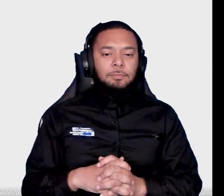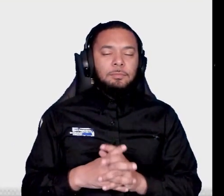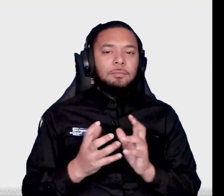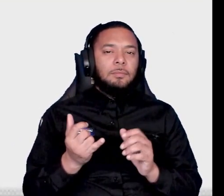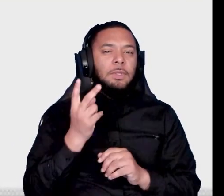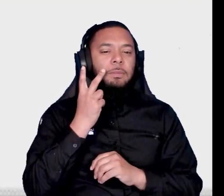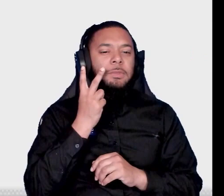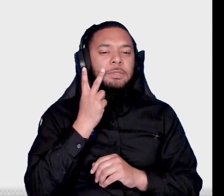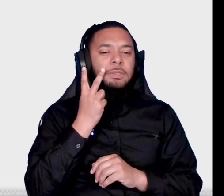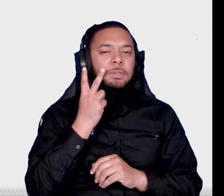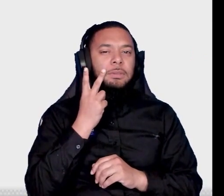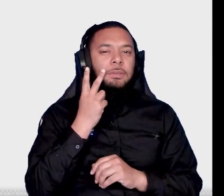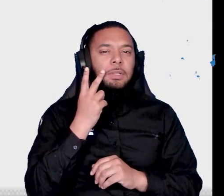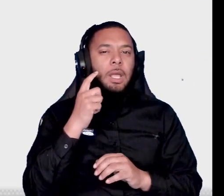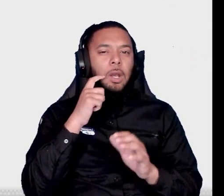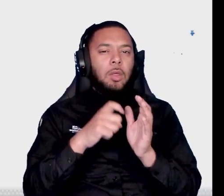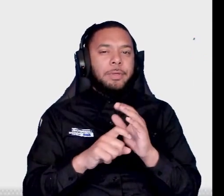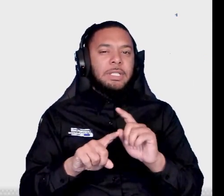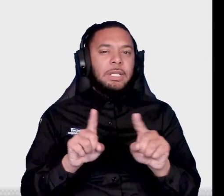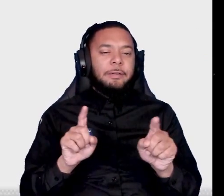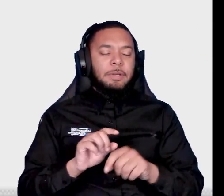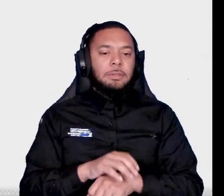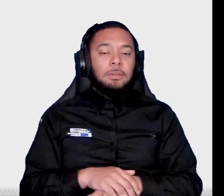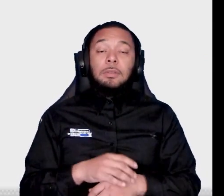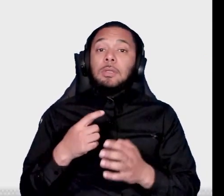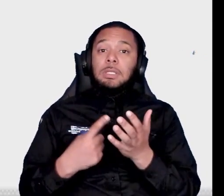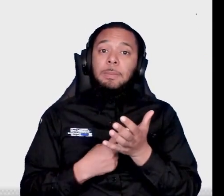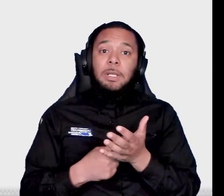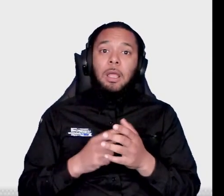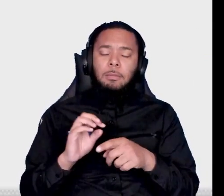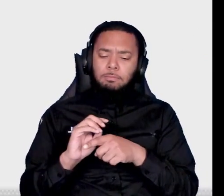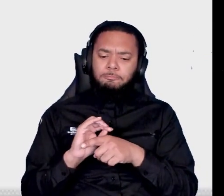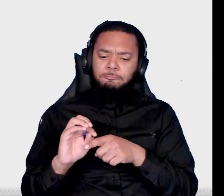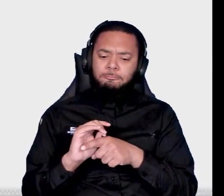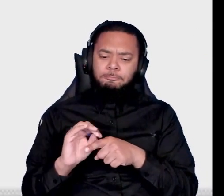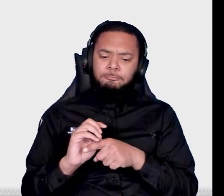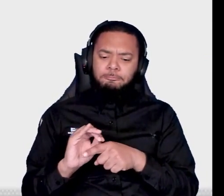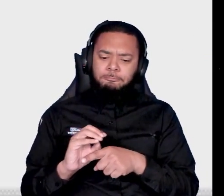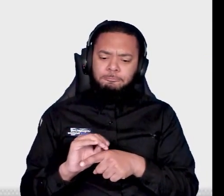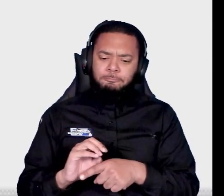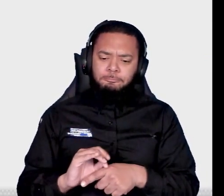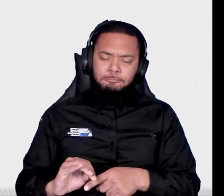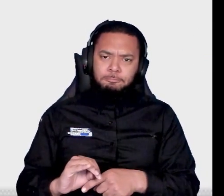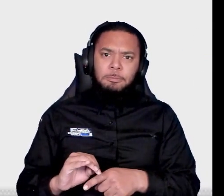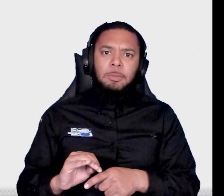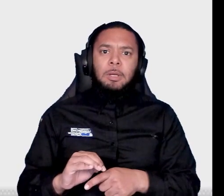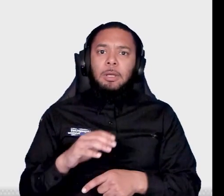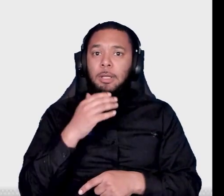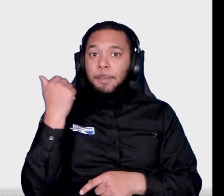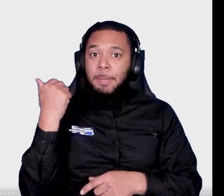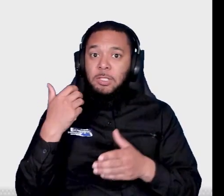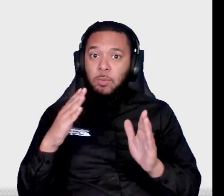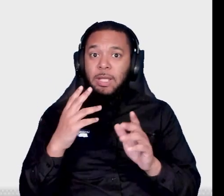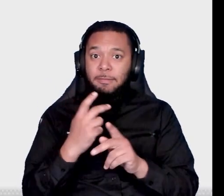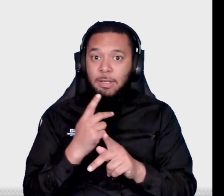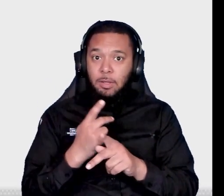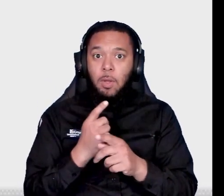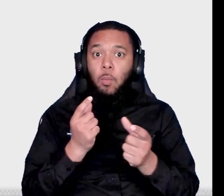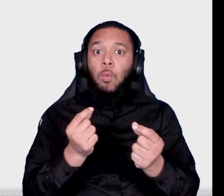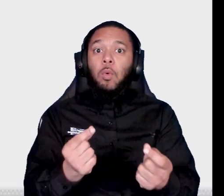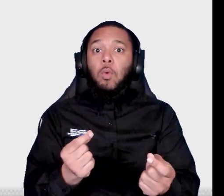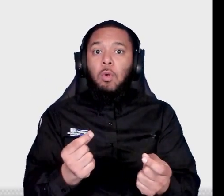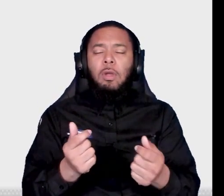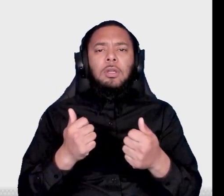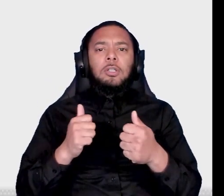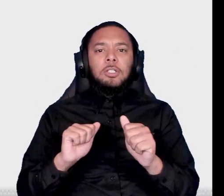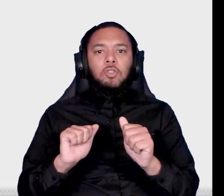a difference that I can see. So sometimes when I'm programming, the best way to find out what something does is to try using